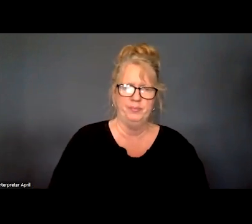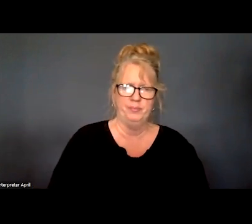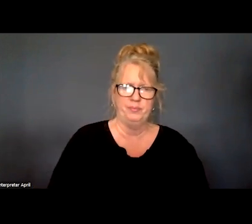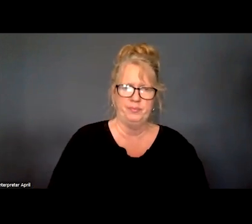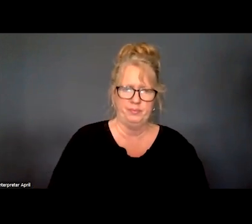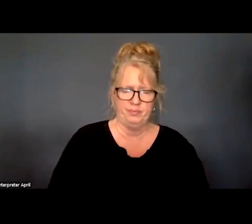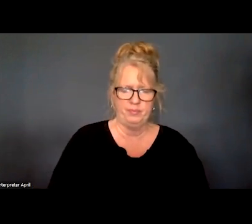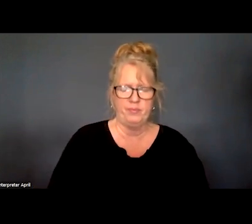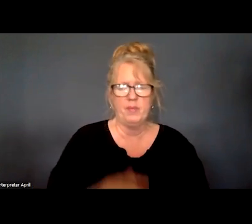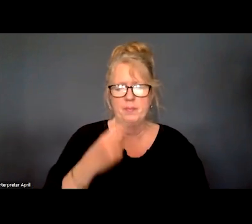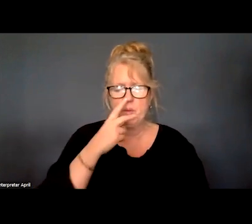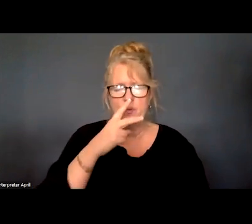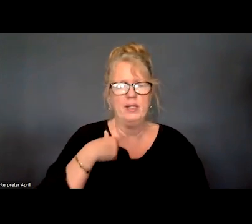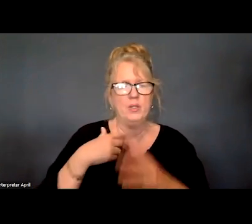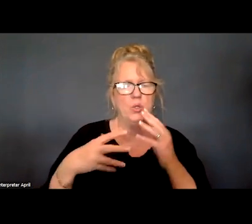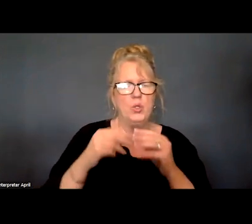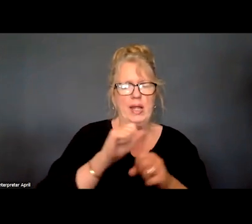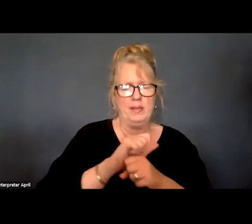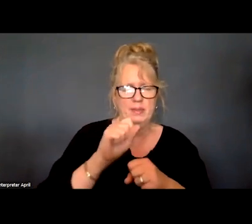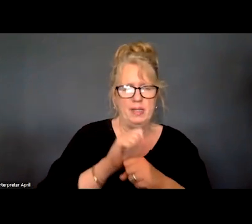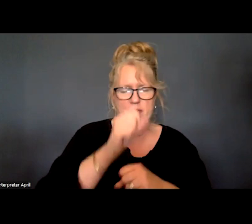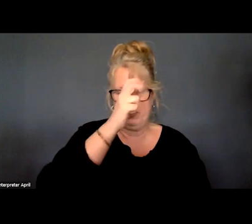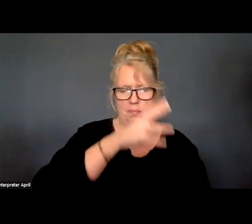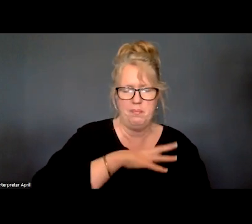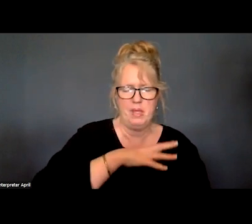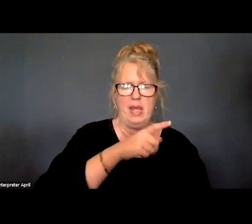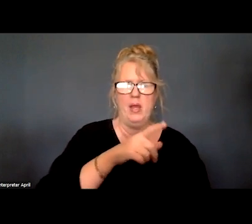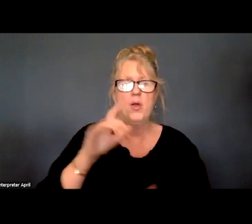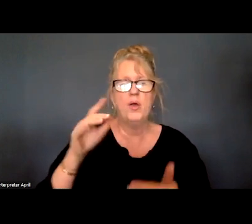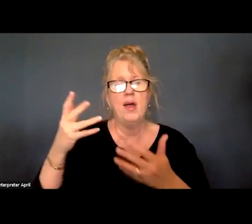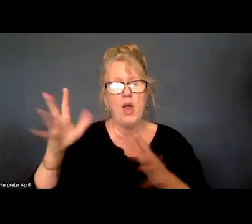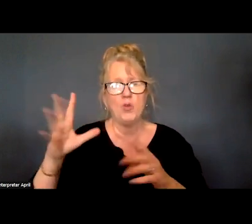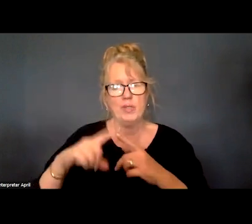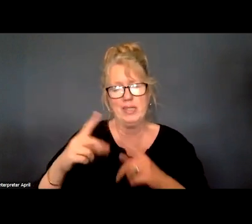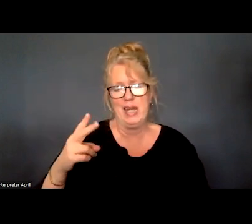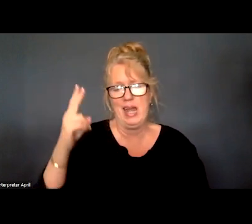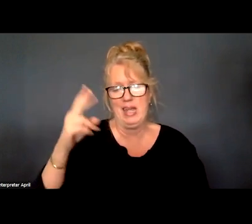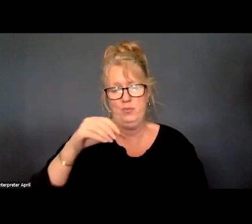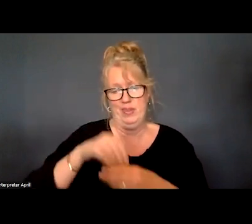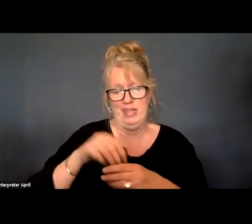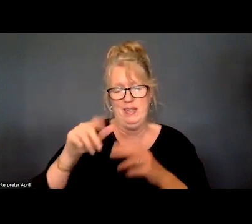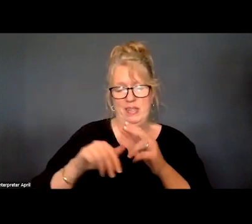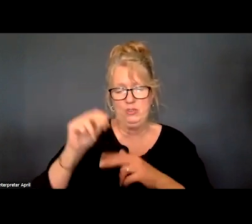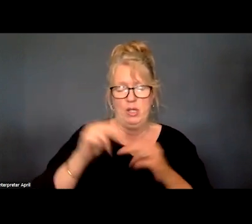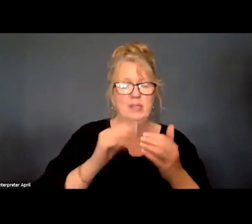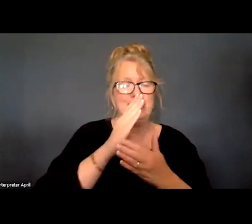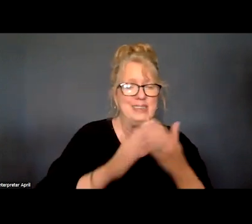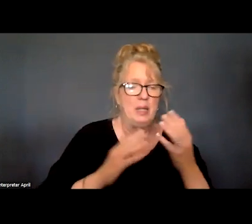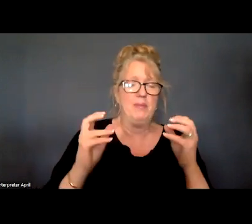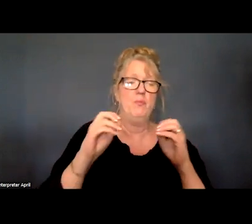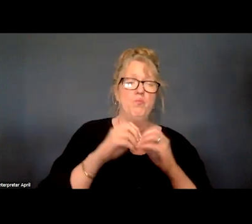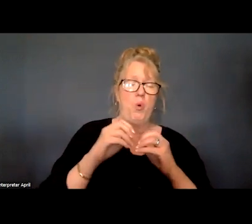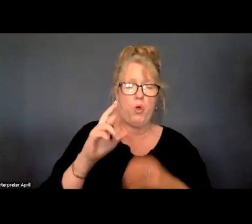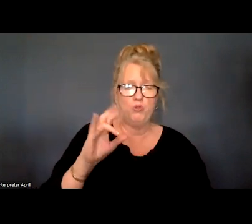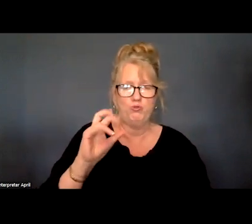at occupations among male construction workers. When compared to the already high rates within construction, some occupations had even greater risks,